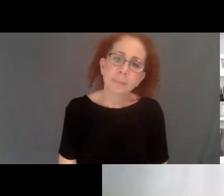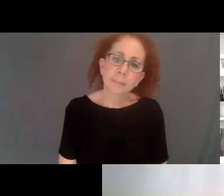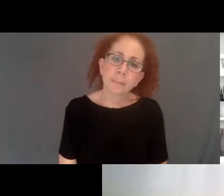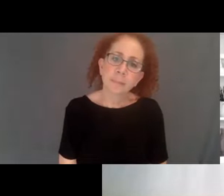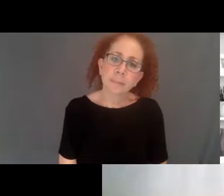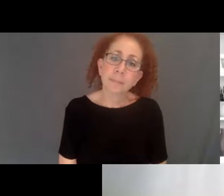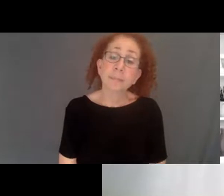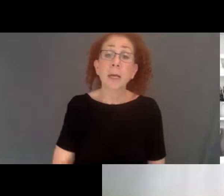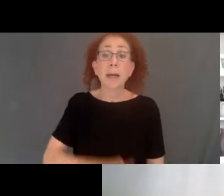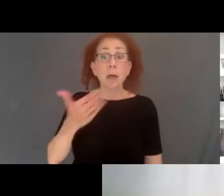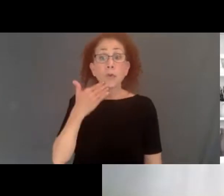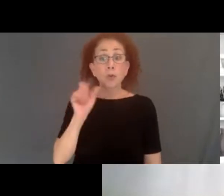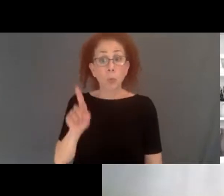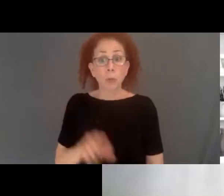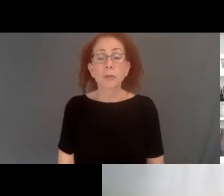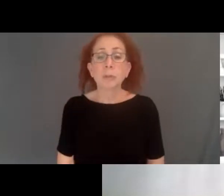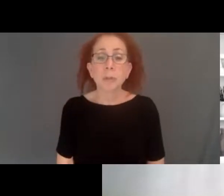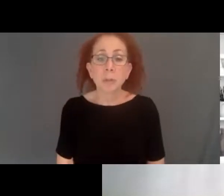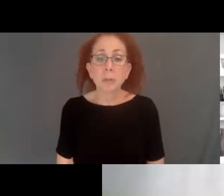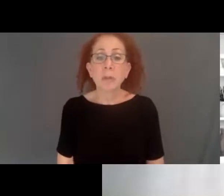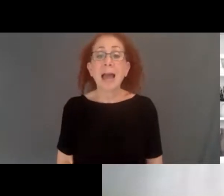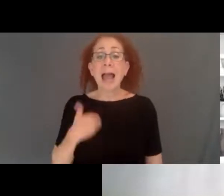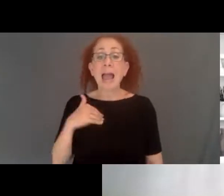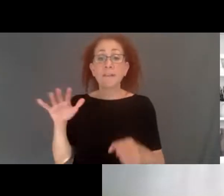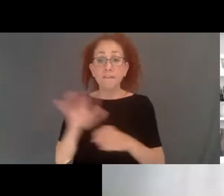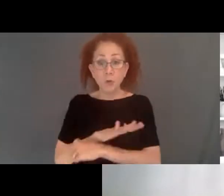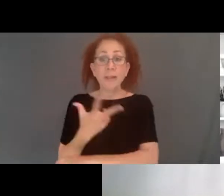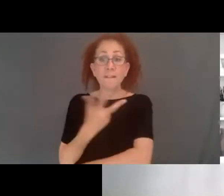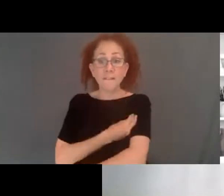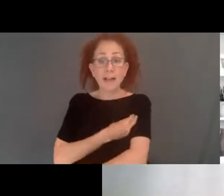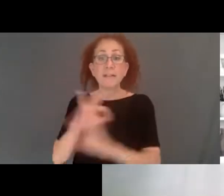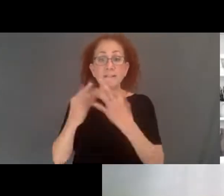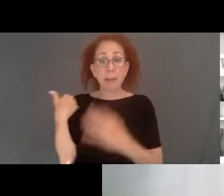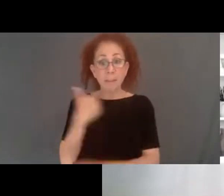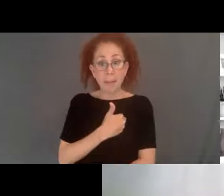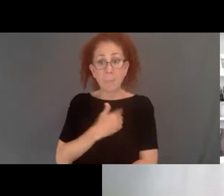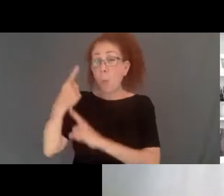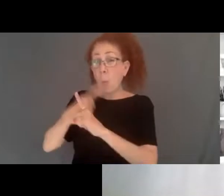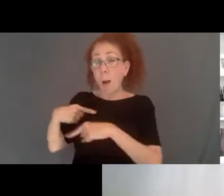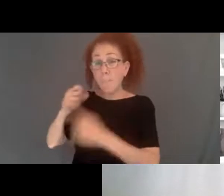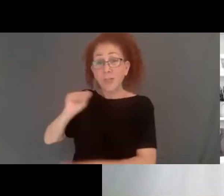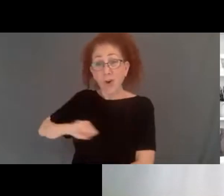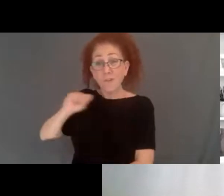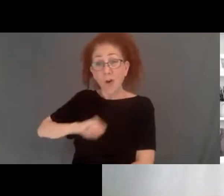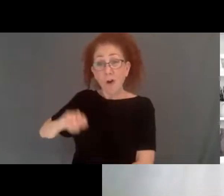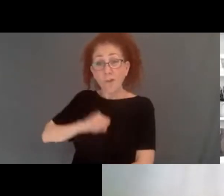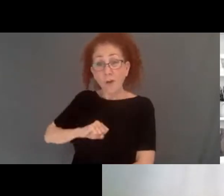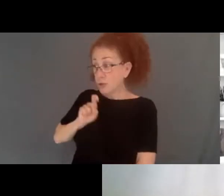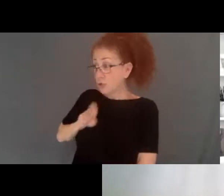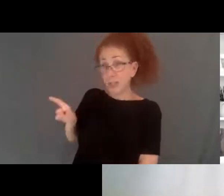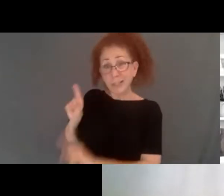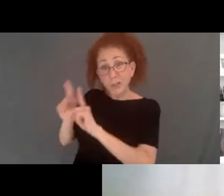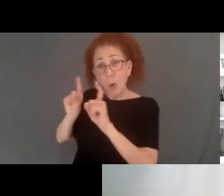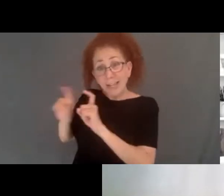Here's another good question. I have a fully vaccinated relative who's had a cough for 1 month now. Should he visit a testing site to ensure it's